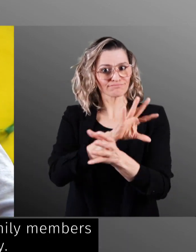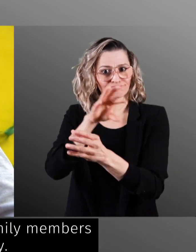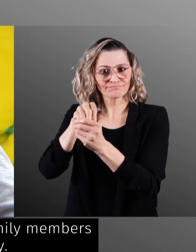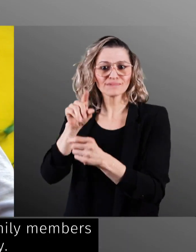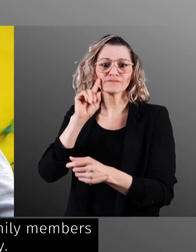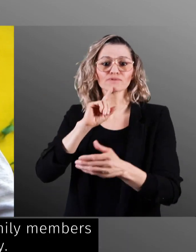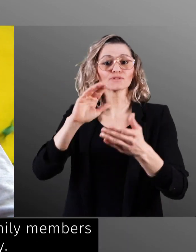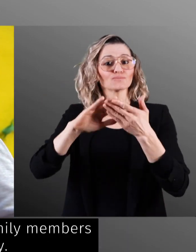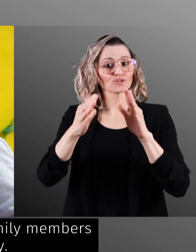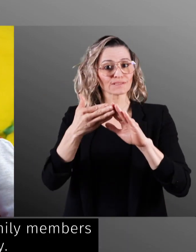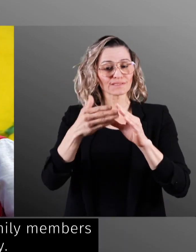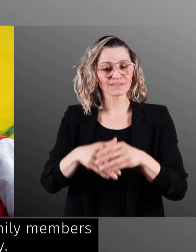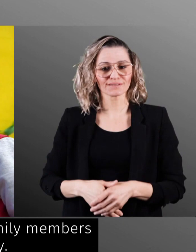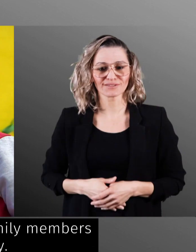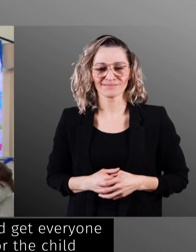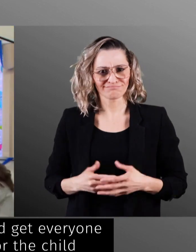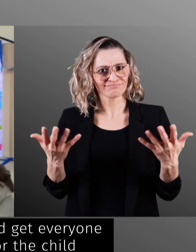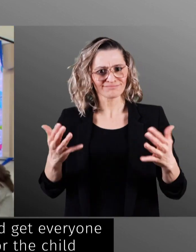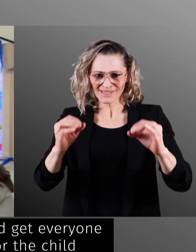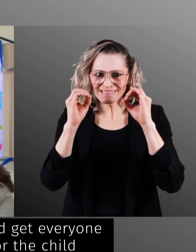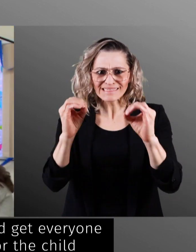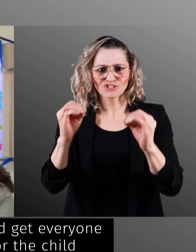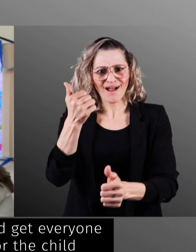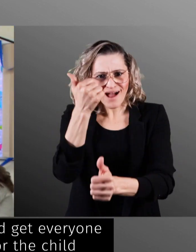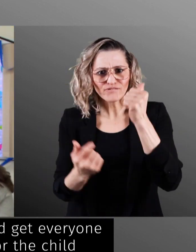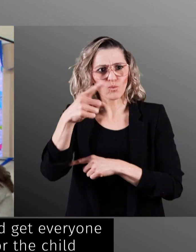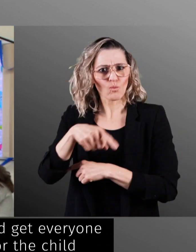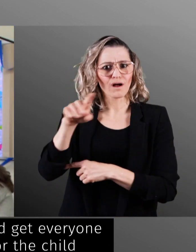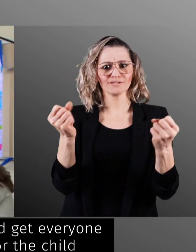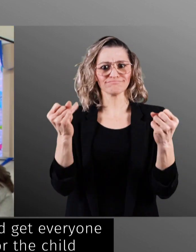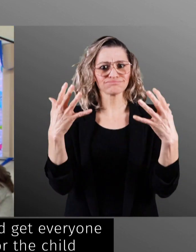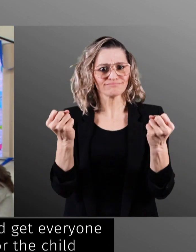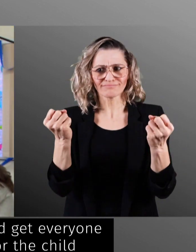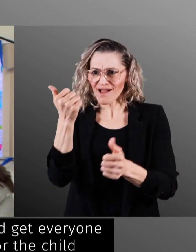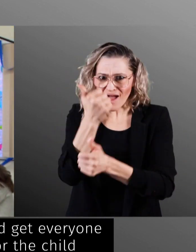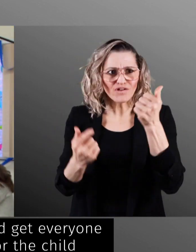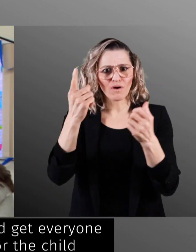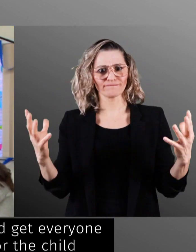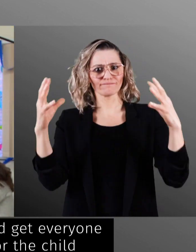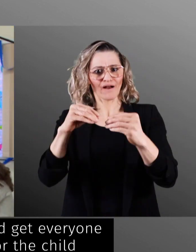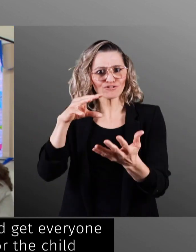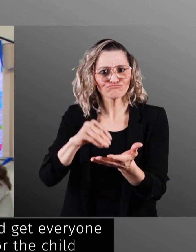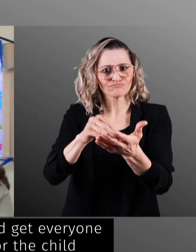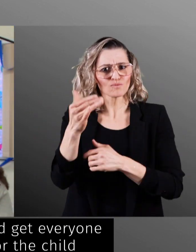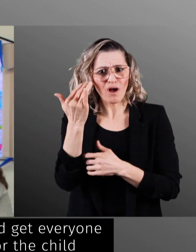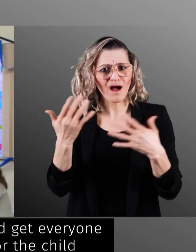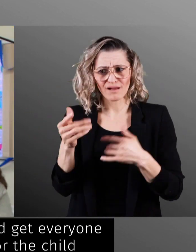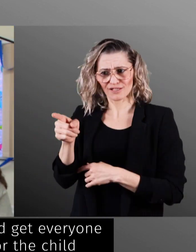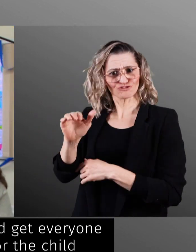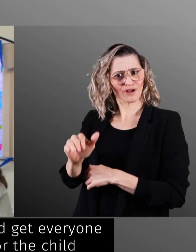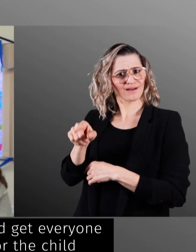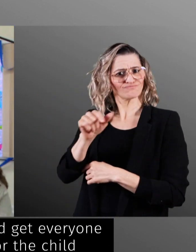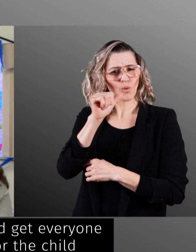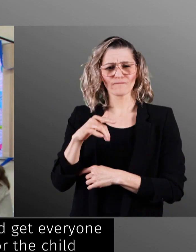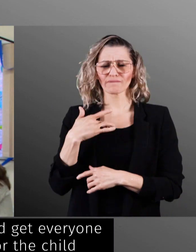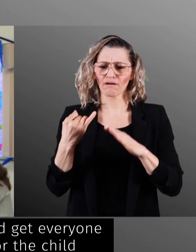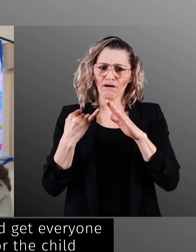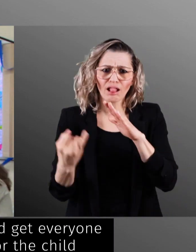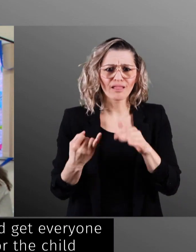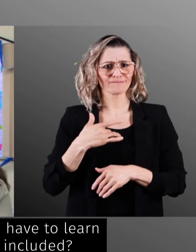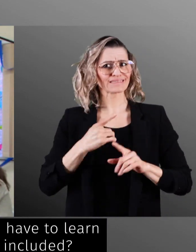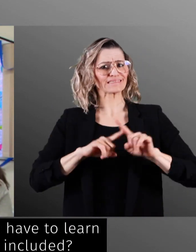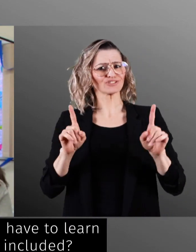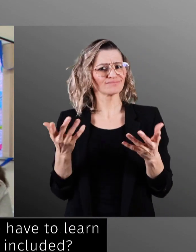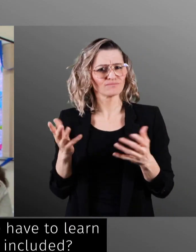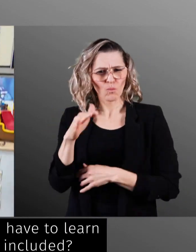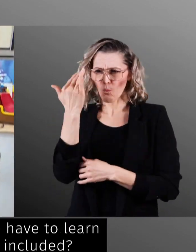family members in the deaf community. To teach everyone sign language and get everyone involved, so it's less isolating for the child